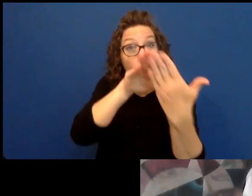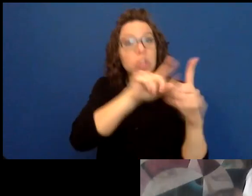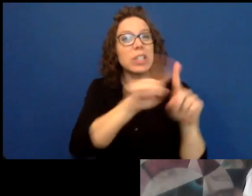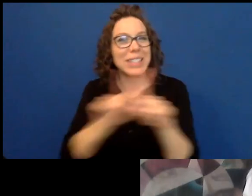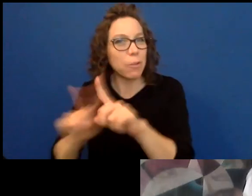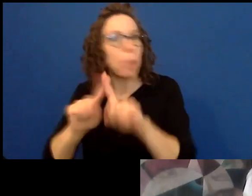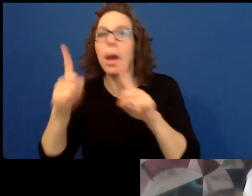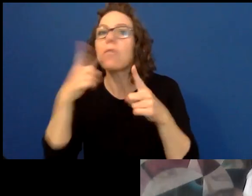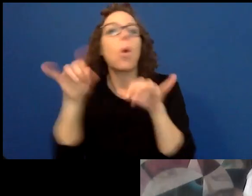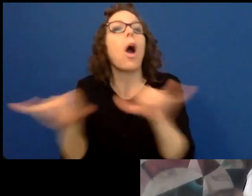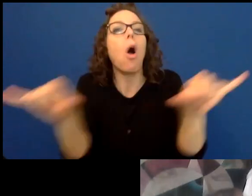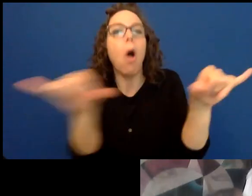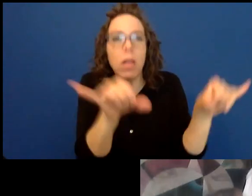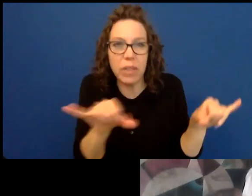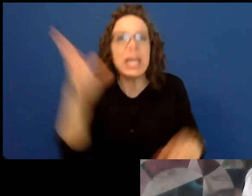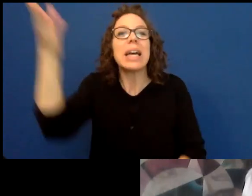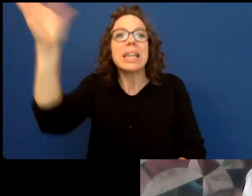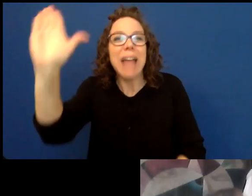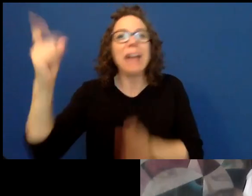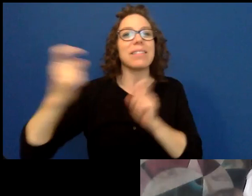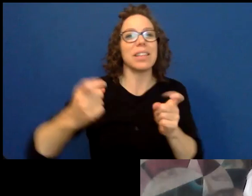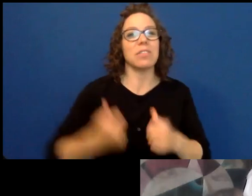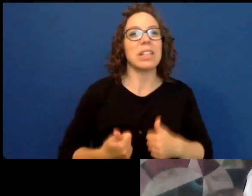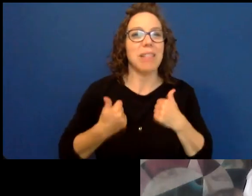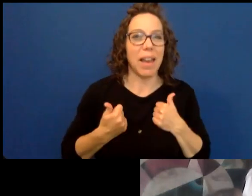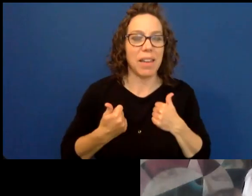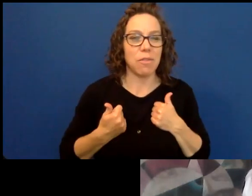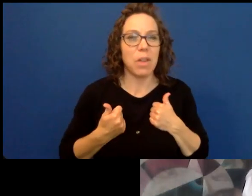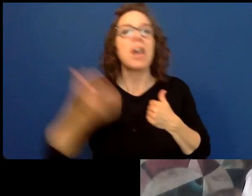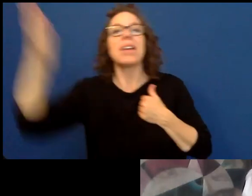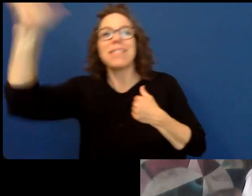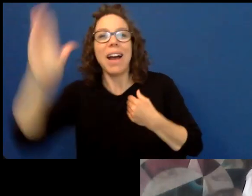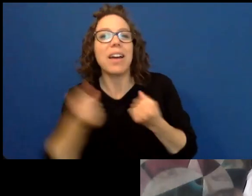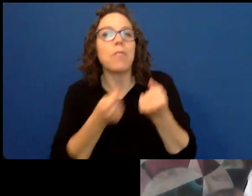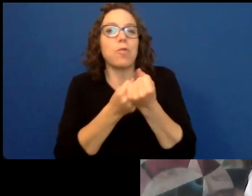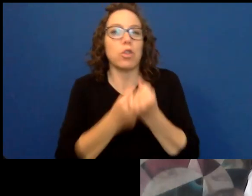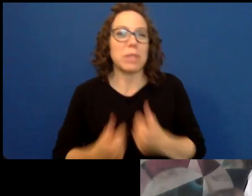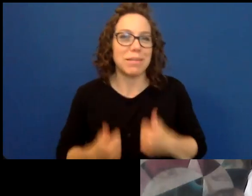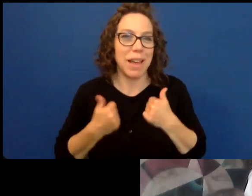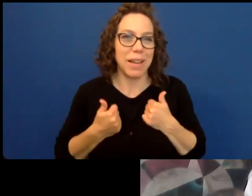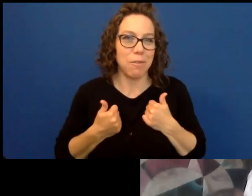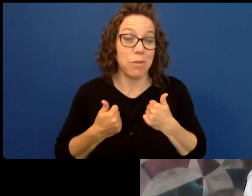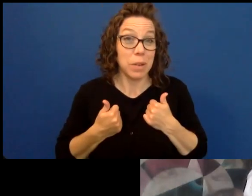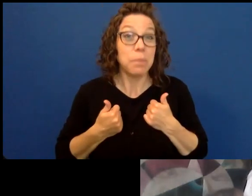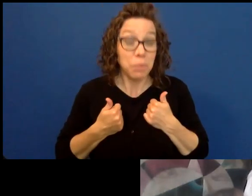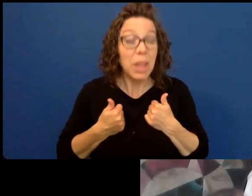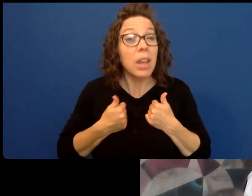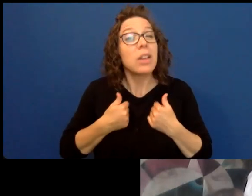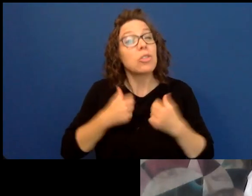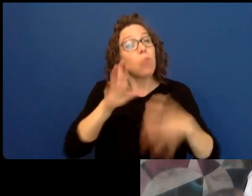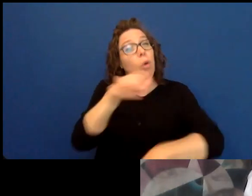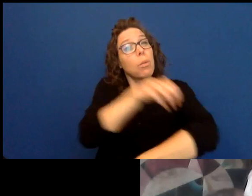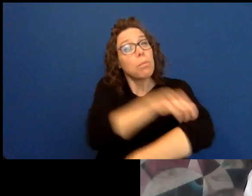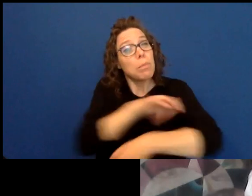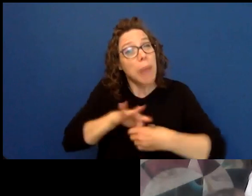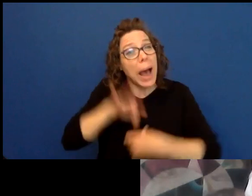is life-giving and life-affirming. While there is great spiritual power in sanctuary